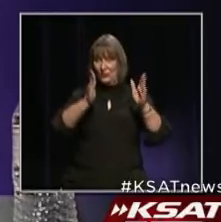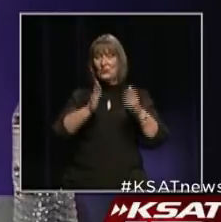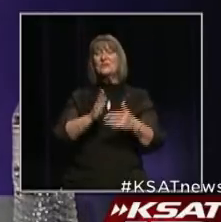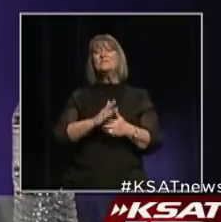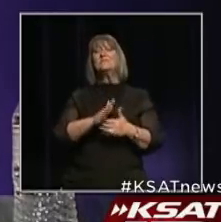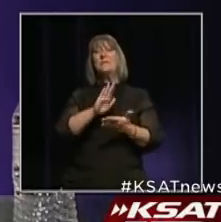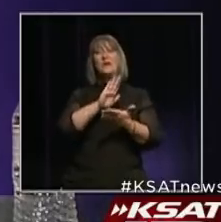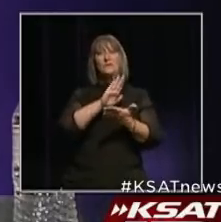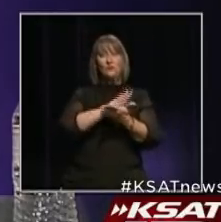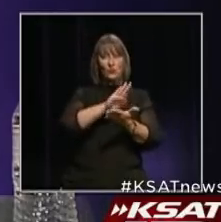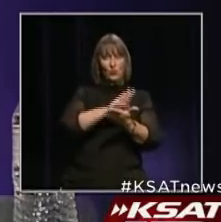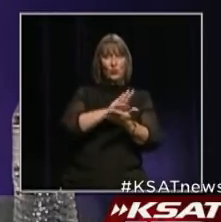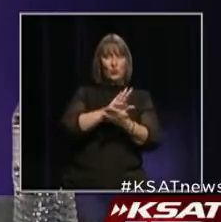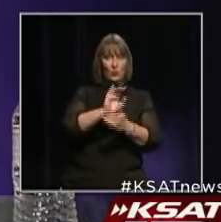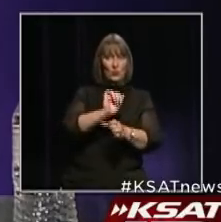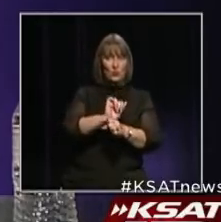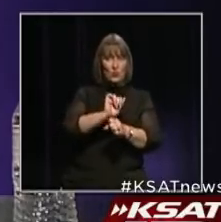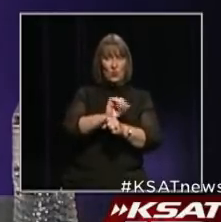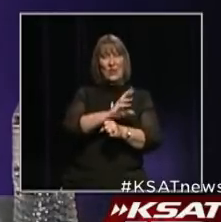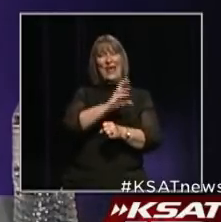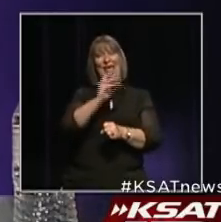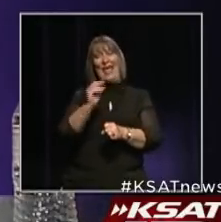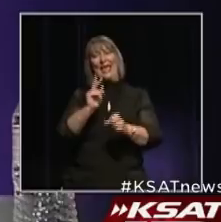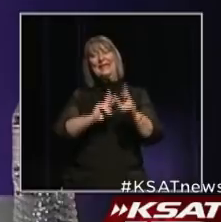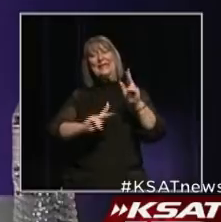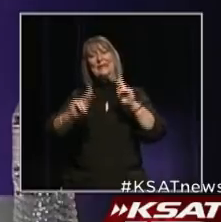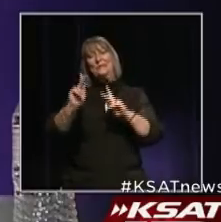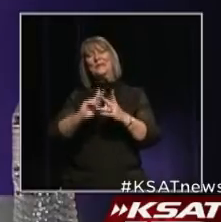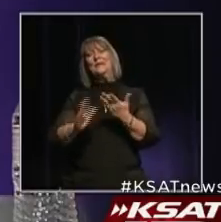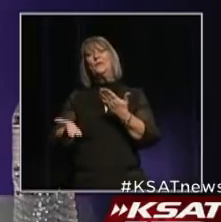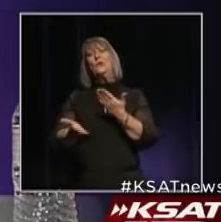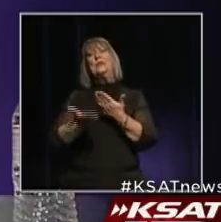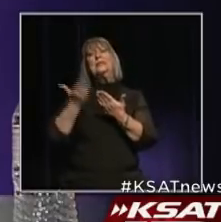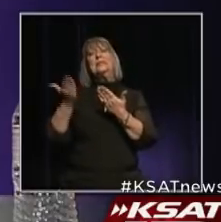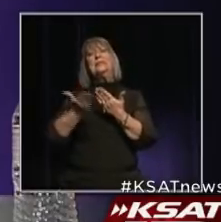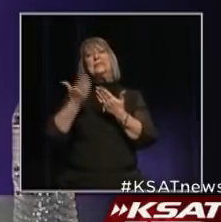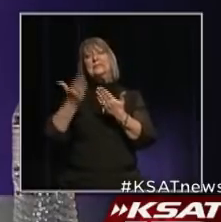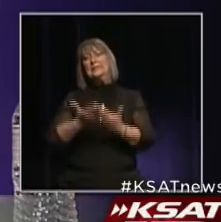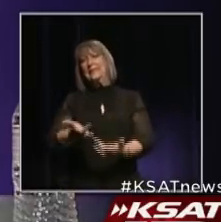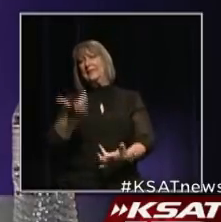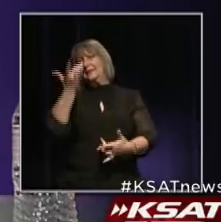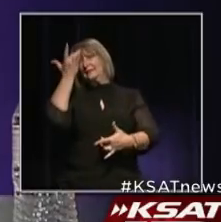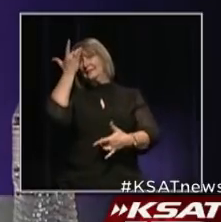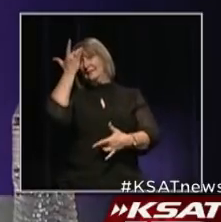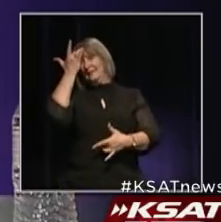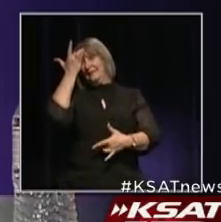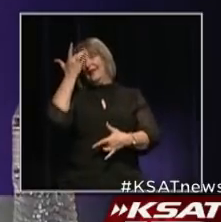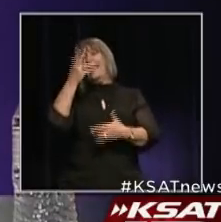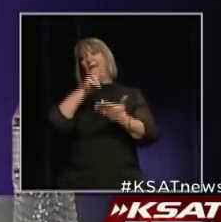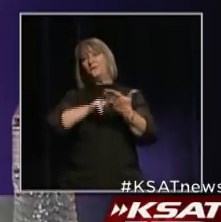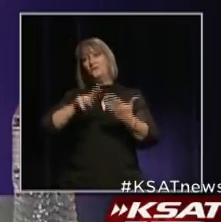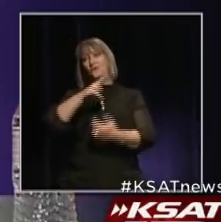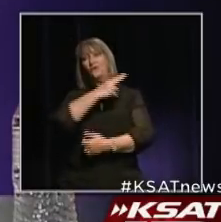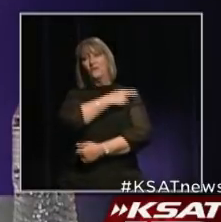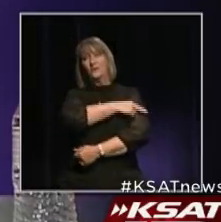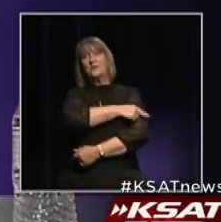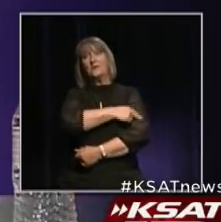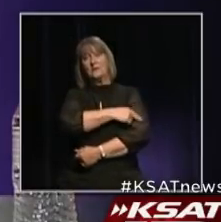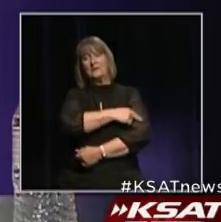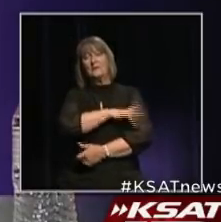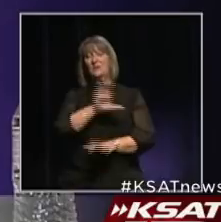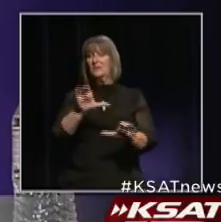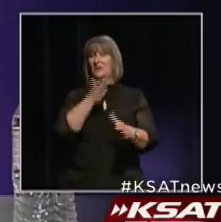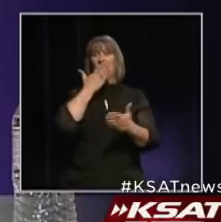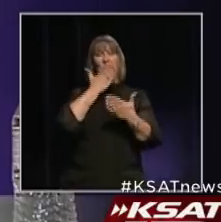as well as sick, vulnerable patients of UHS. So University Hospital System did a good job